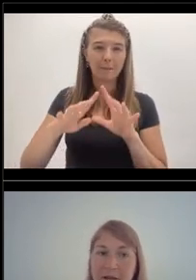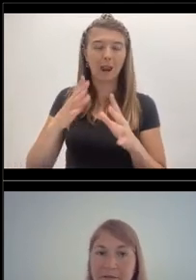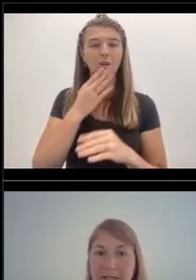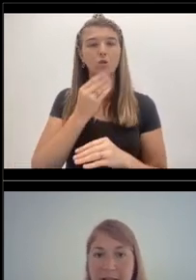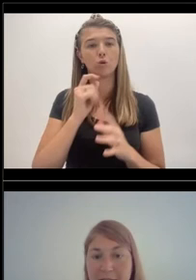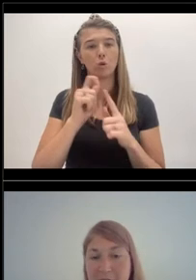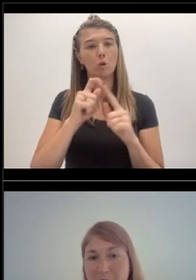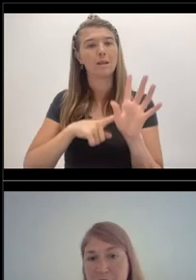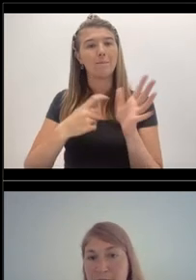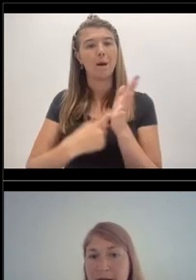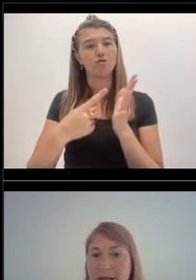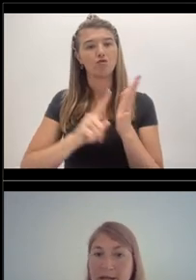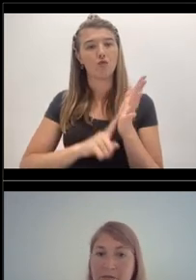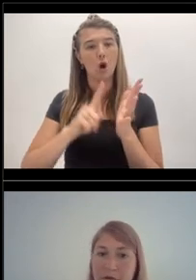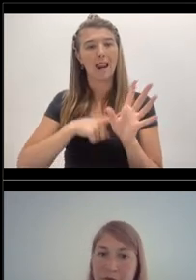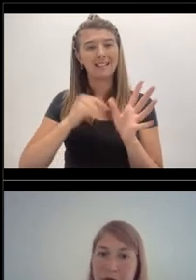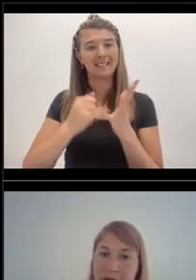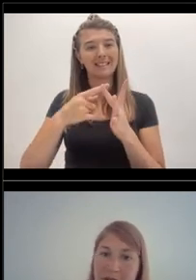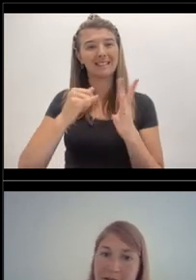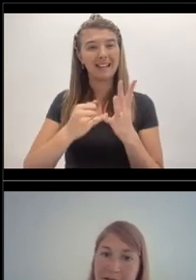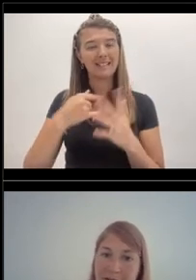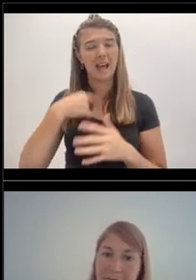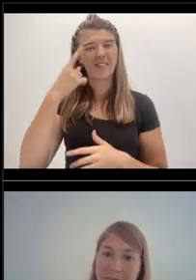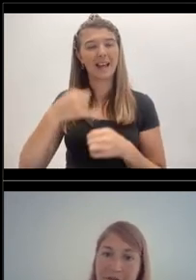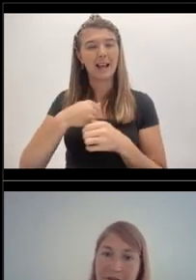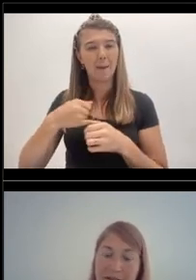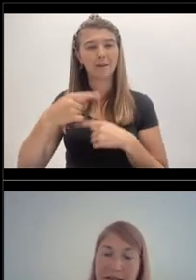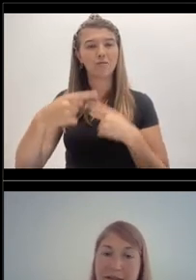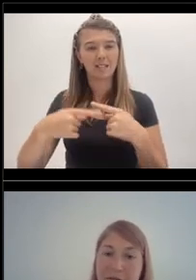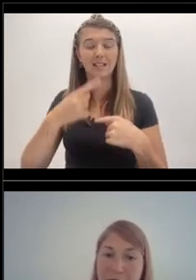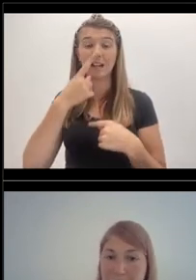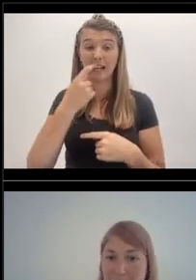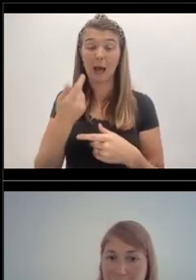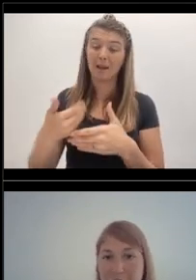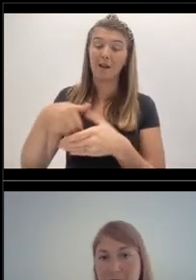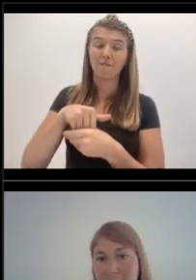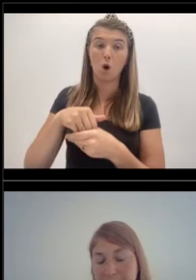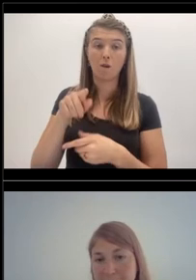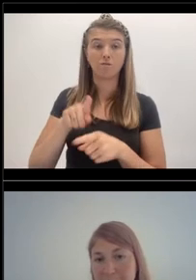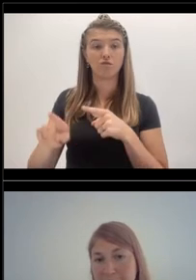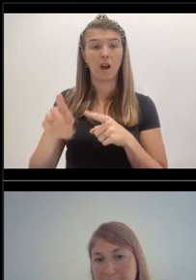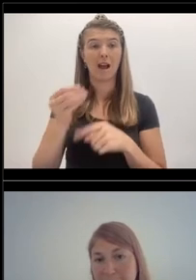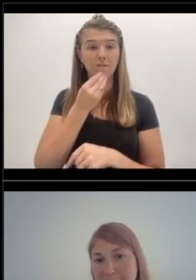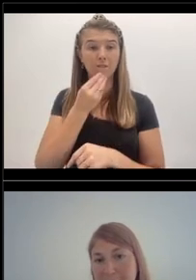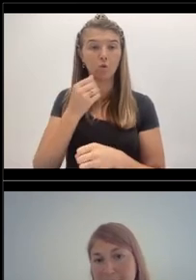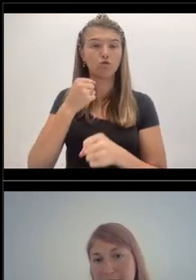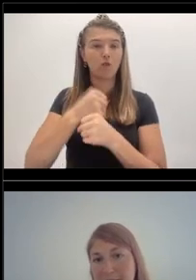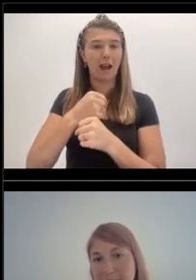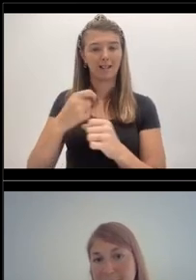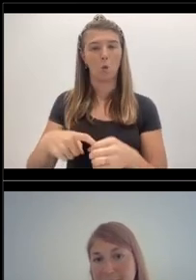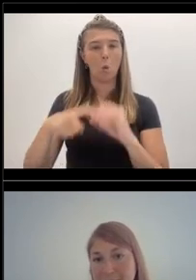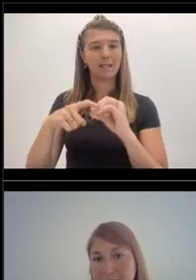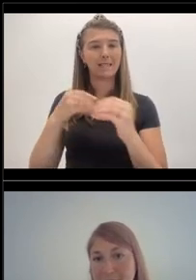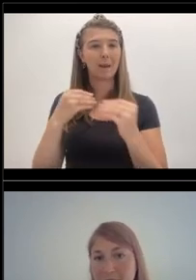think chemical recycling can also play a role in getting food grade quality plastics